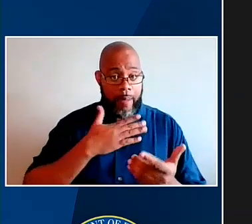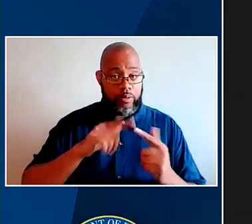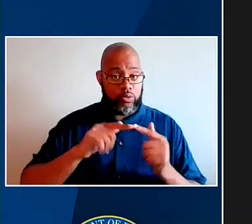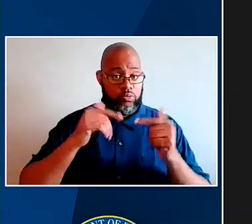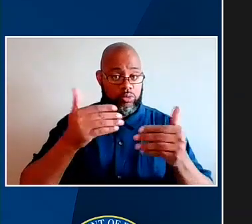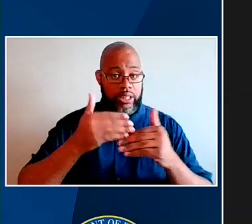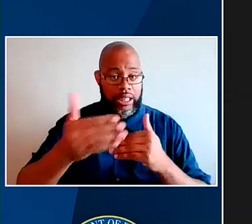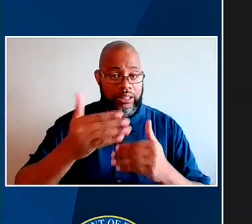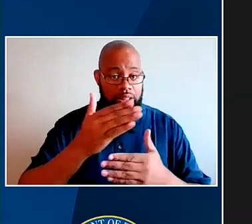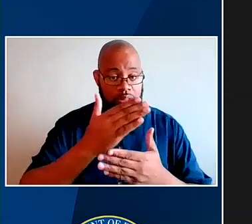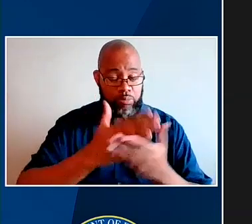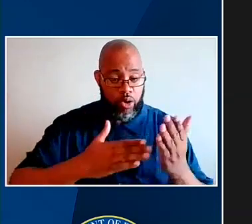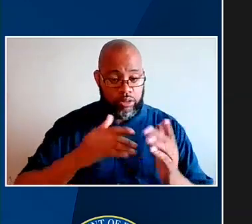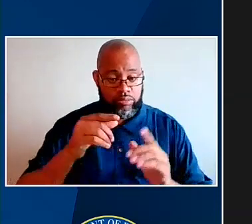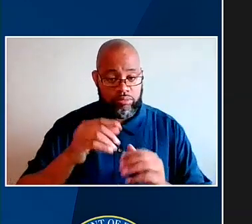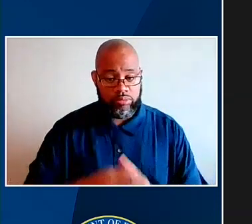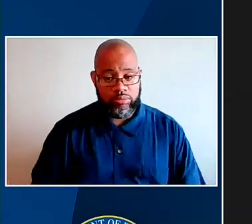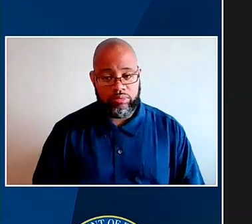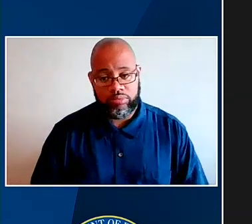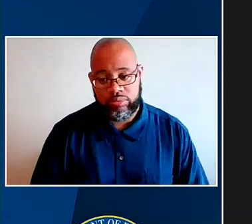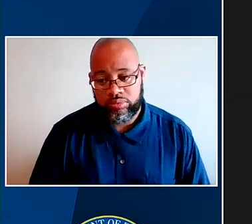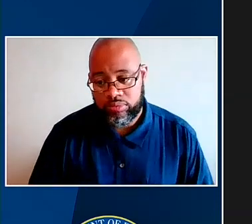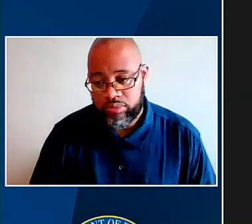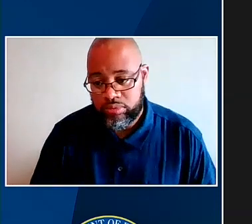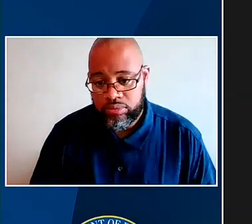next section. Okay, great.